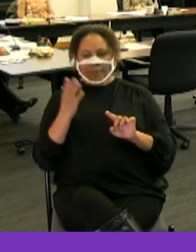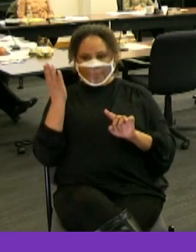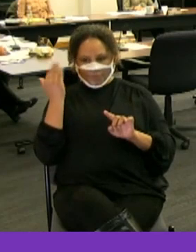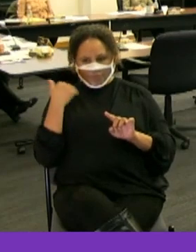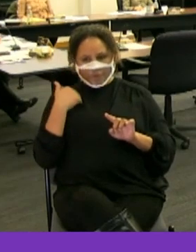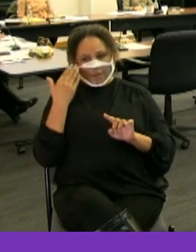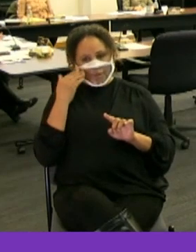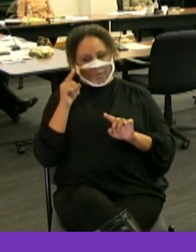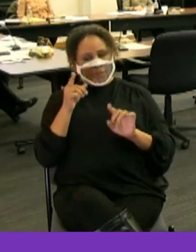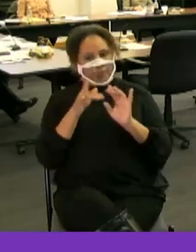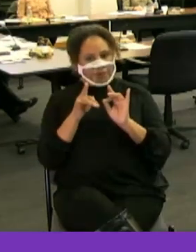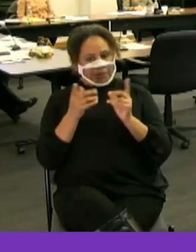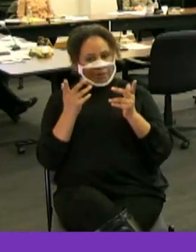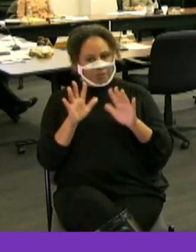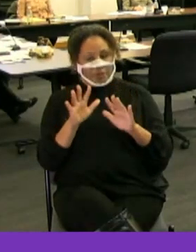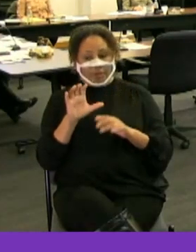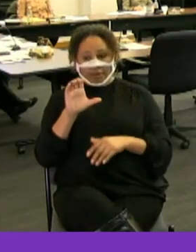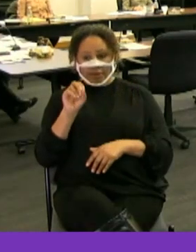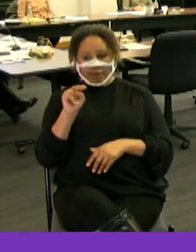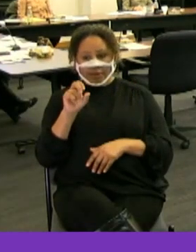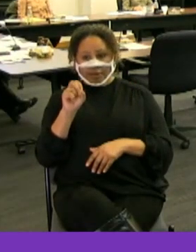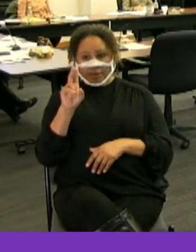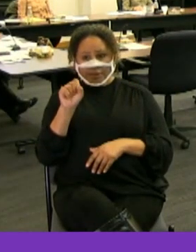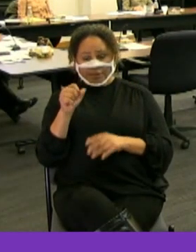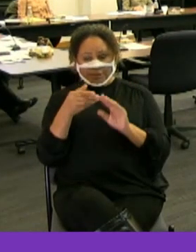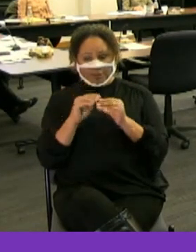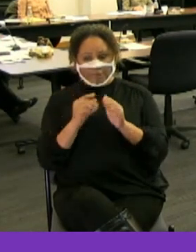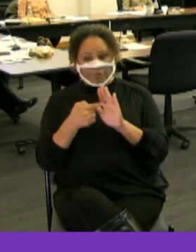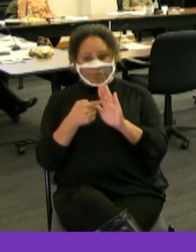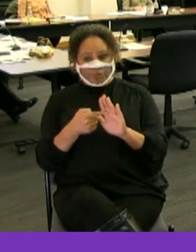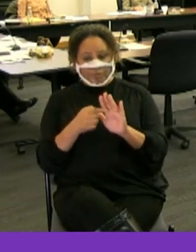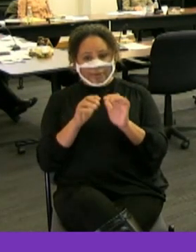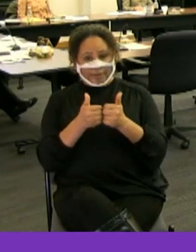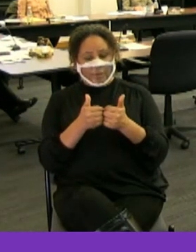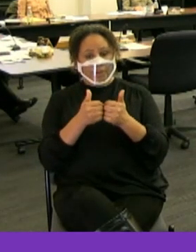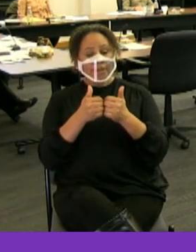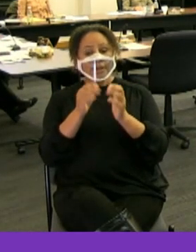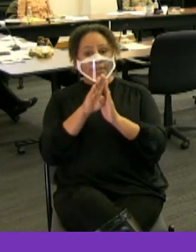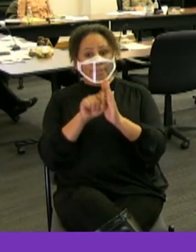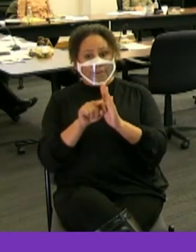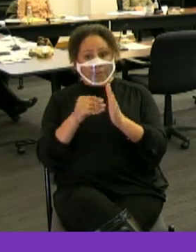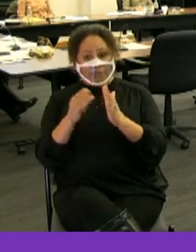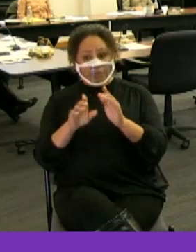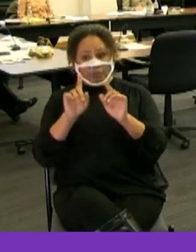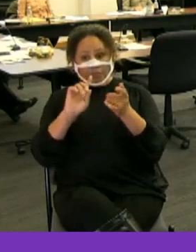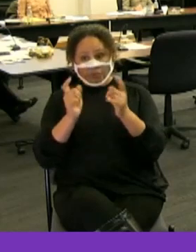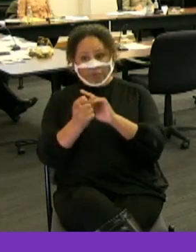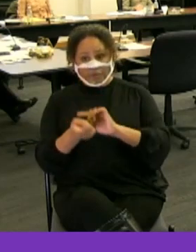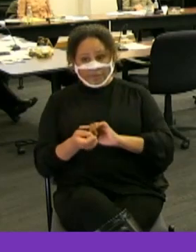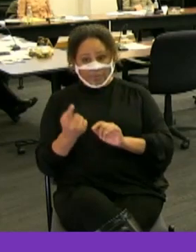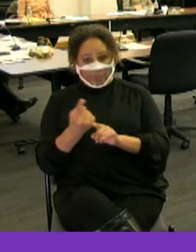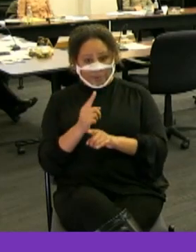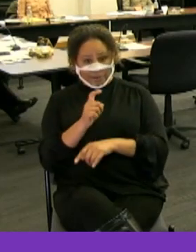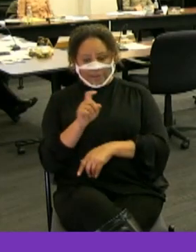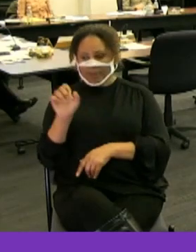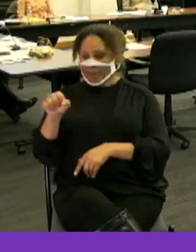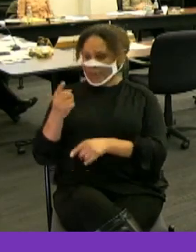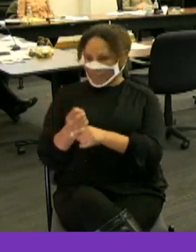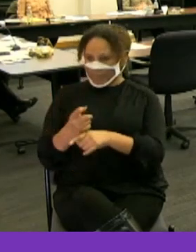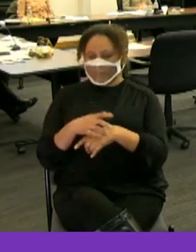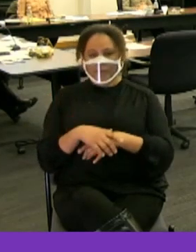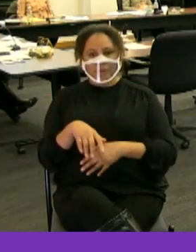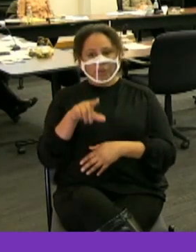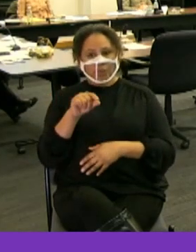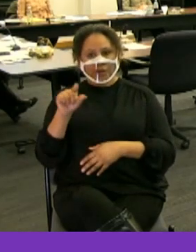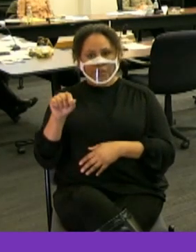at one point. The census numbers are showing how the demographics are changing, correct? Correct. The 2020 census.